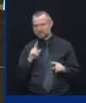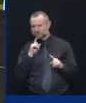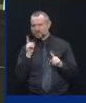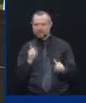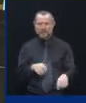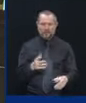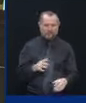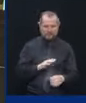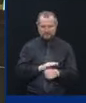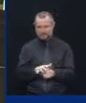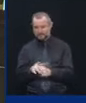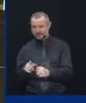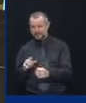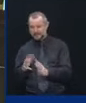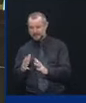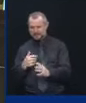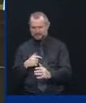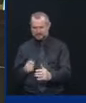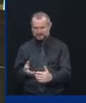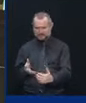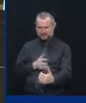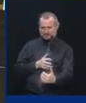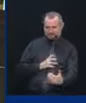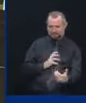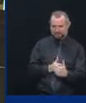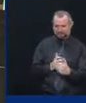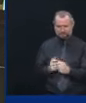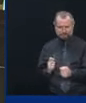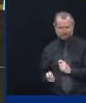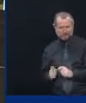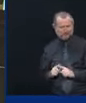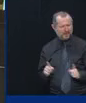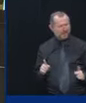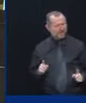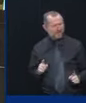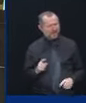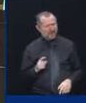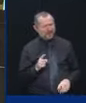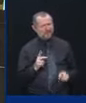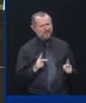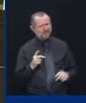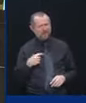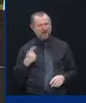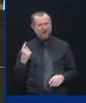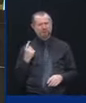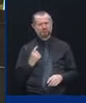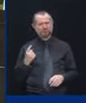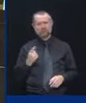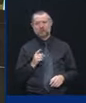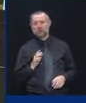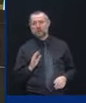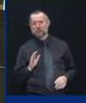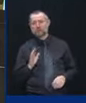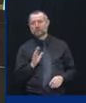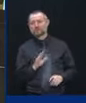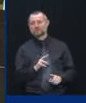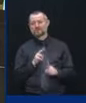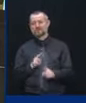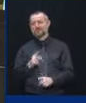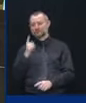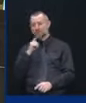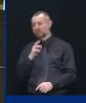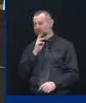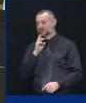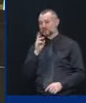coronavirus changes tactics. But, there have been some questions about how you reversed your position on restaurant workers